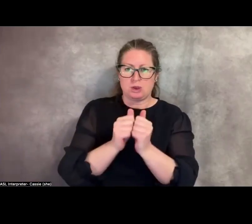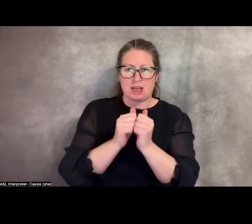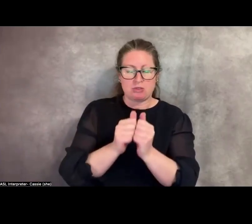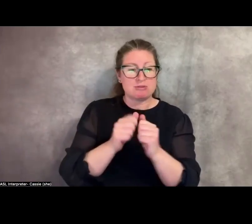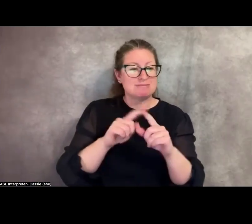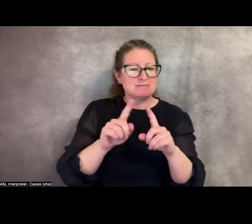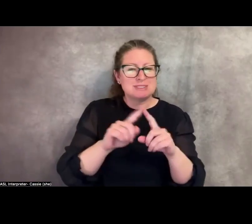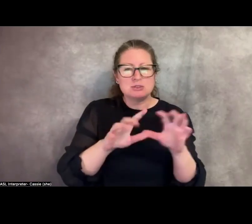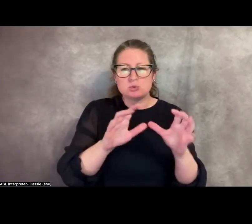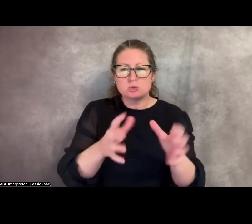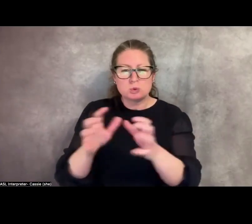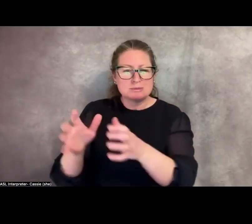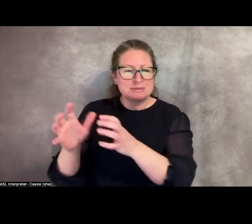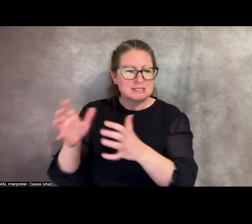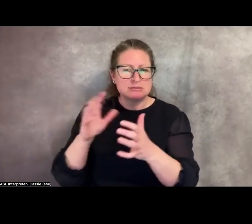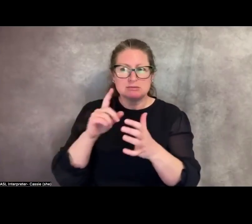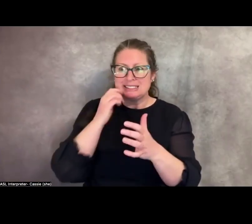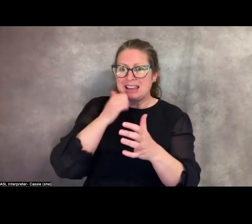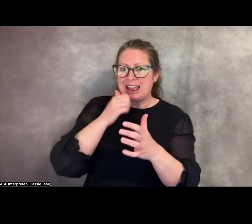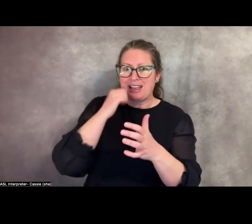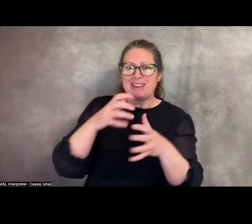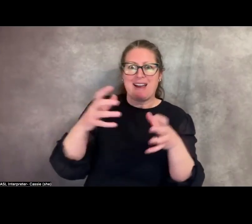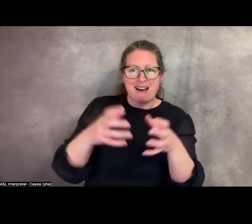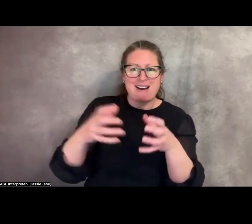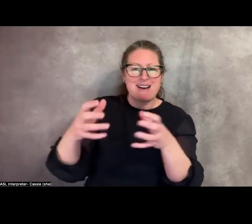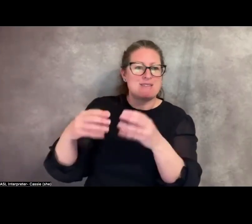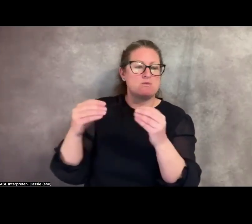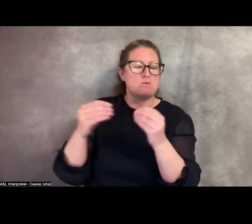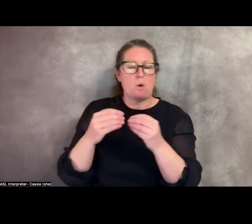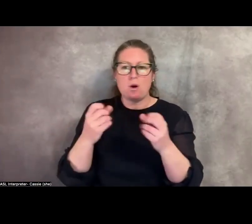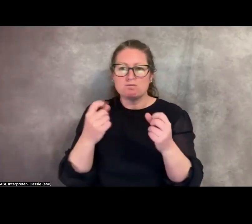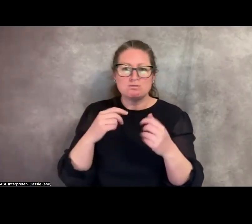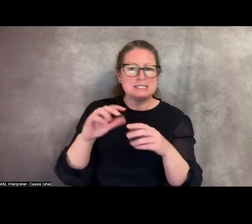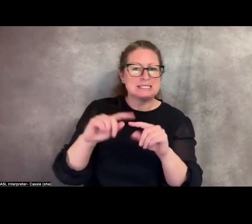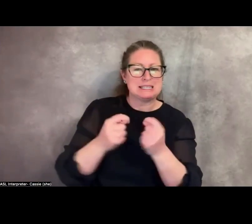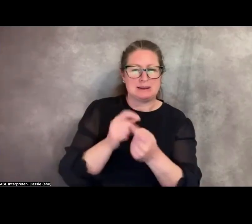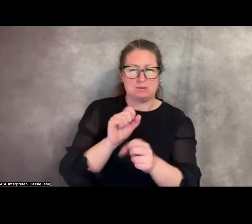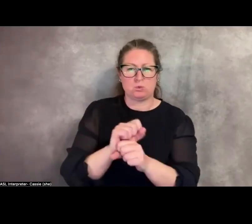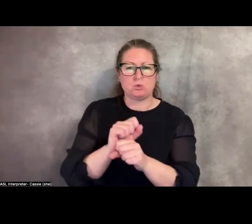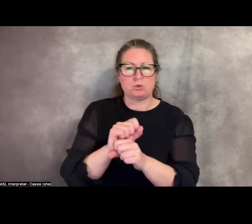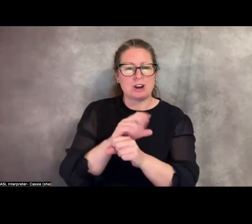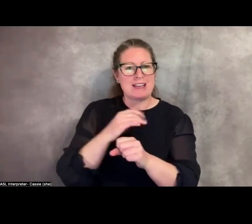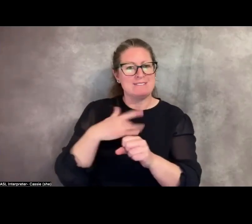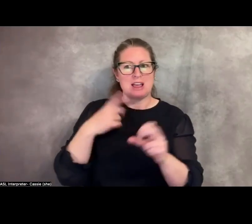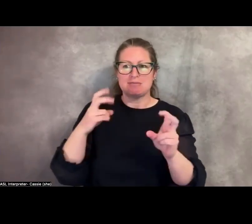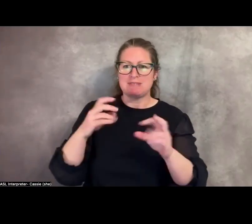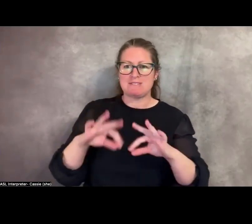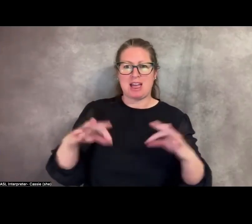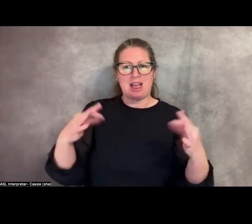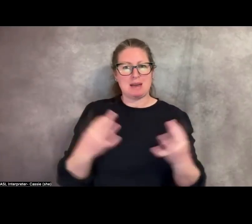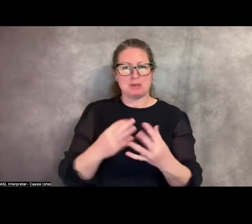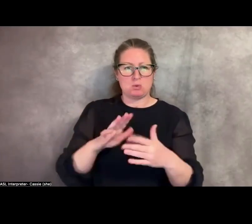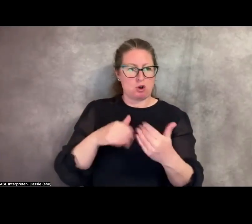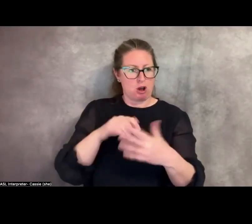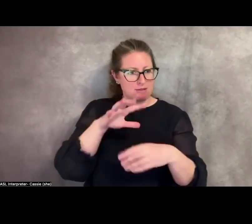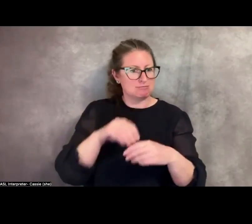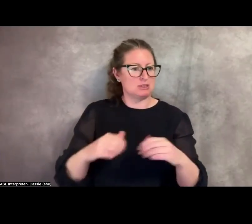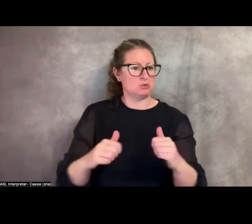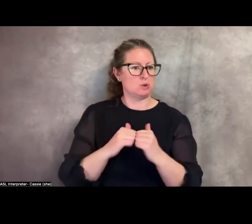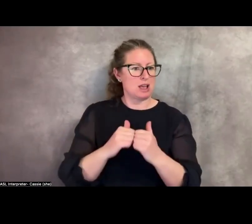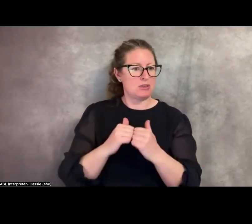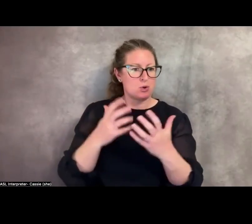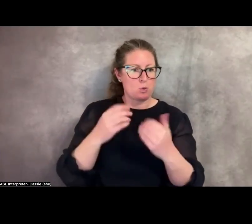of the folks that we work with on a daily basis. And it really provided more of a teamwork and also that family feeling that we're all in this together. We want to help each other. We want to